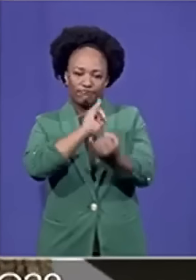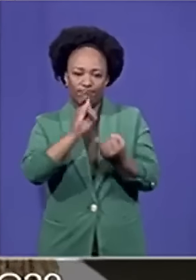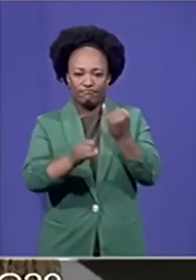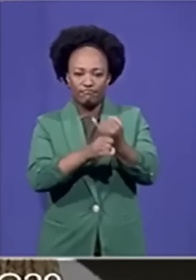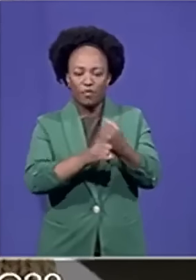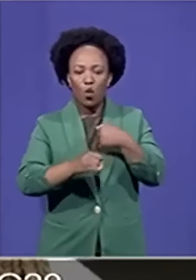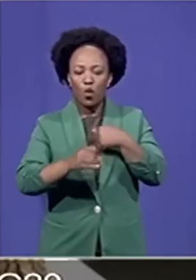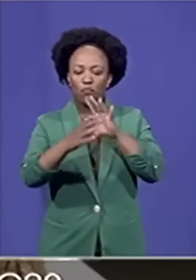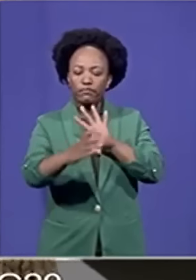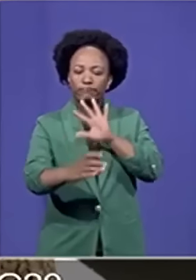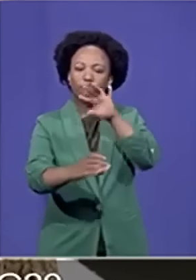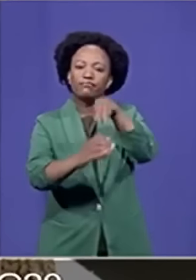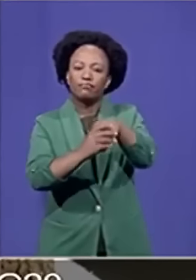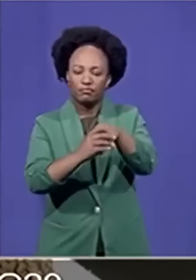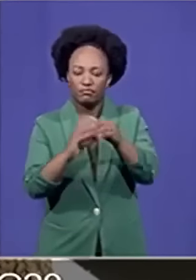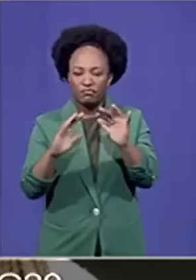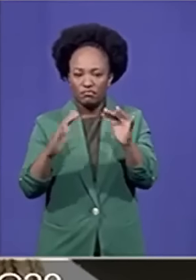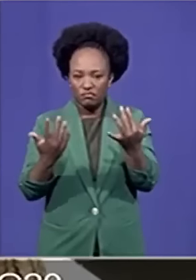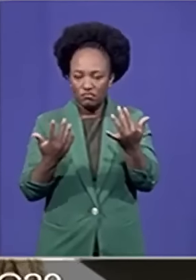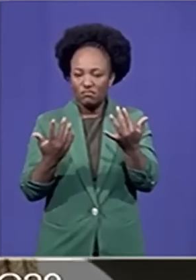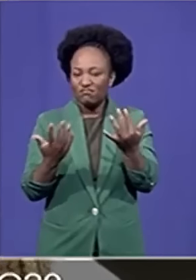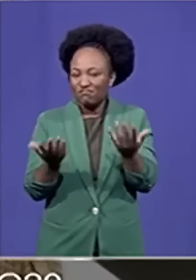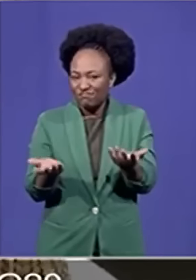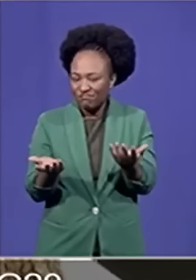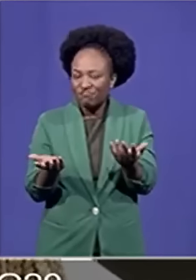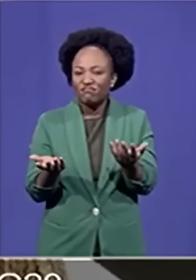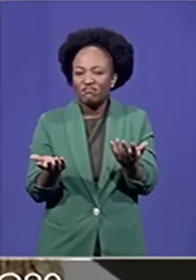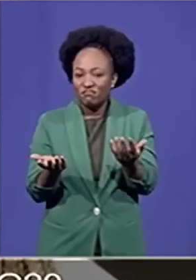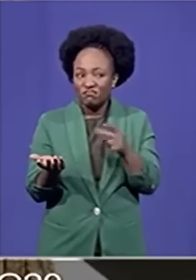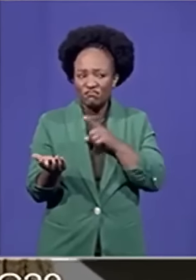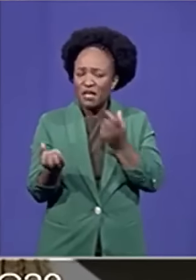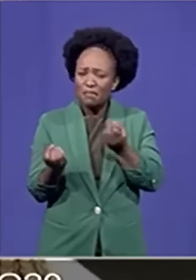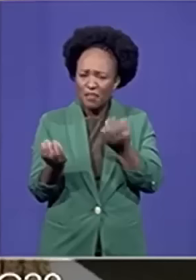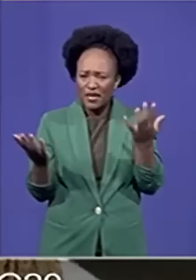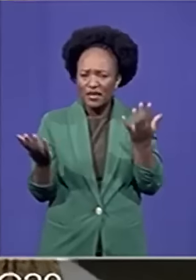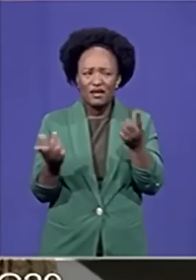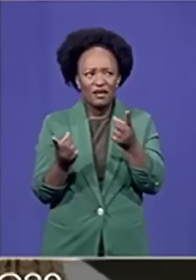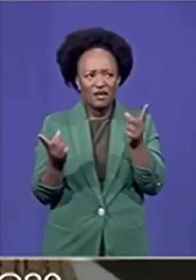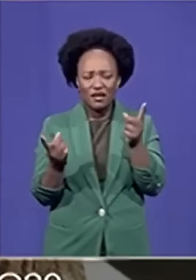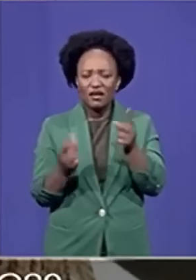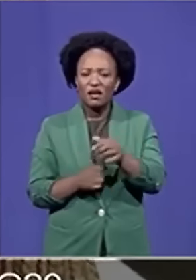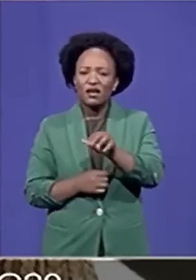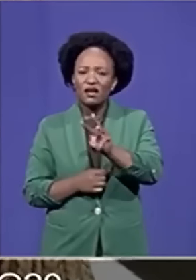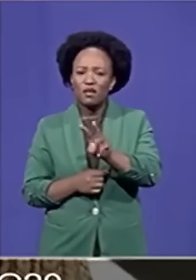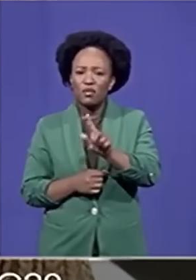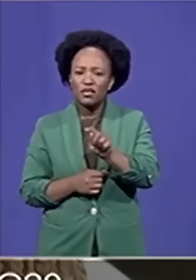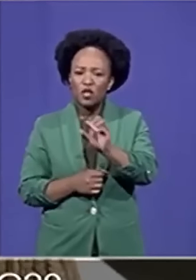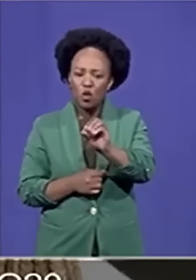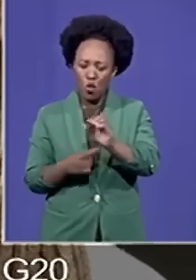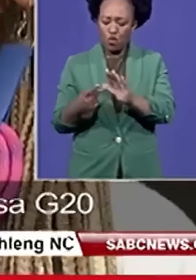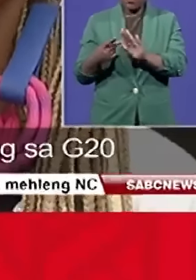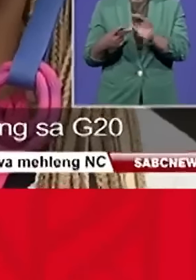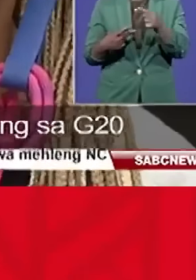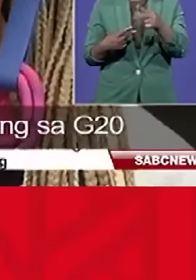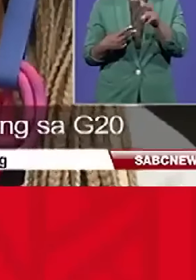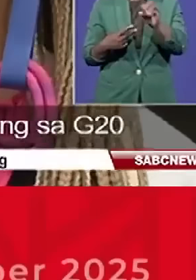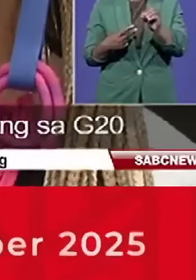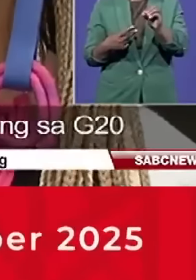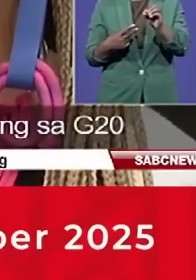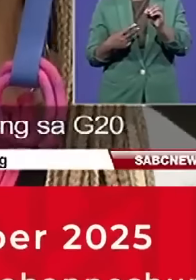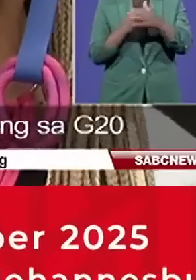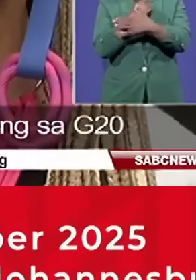kena kae ho yona ho baneng re na le dipilaelo tsa hore hangata WTO G20 EMC mafatse a